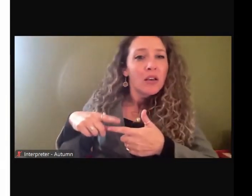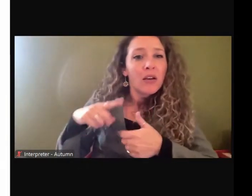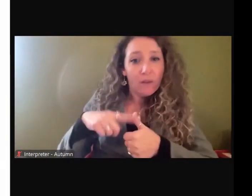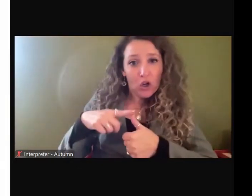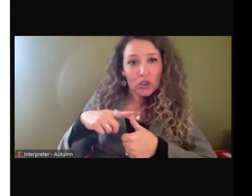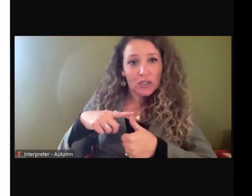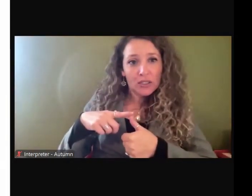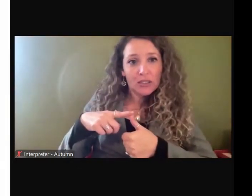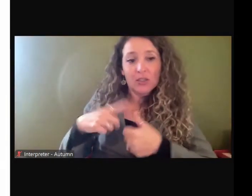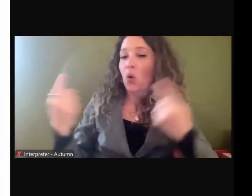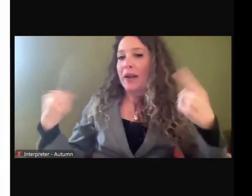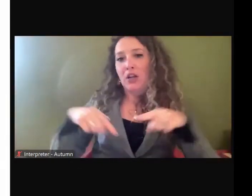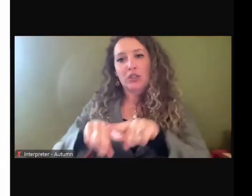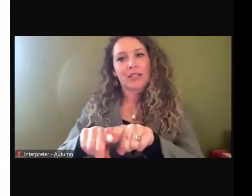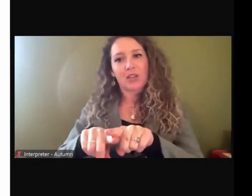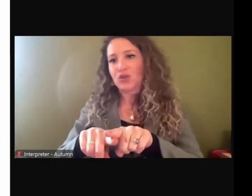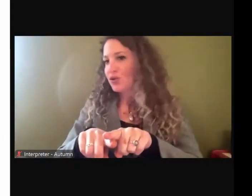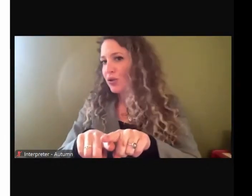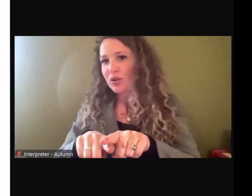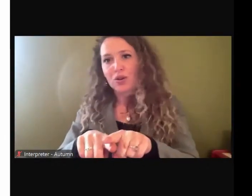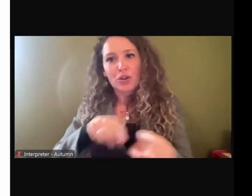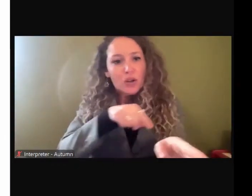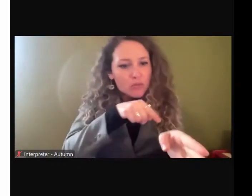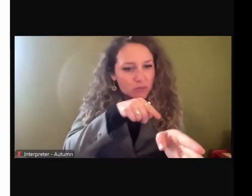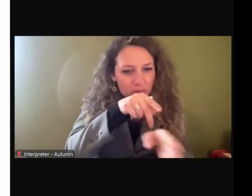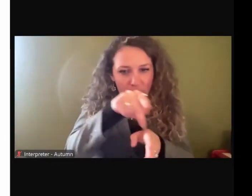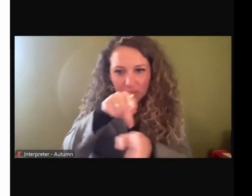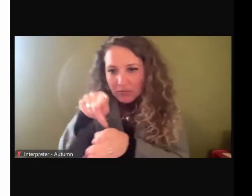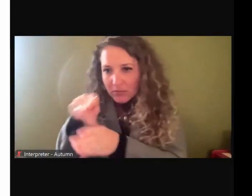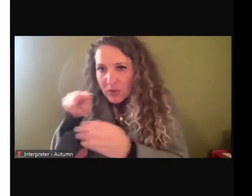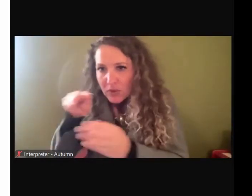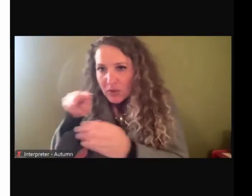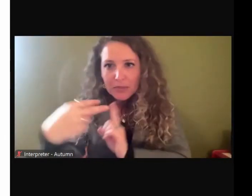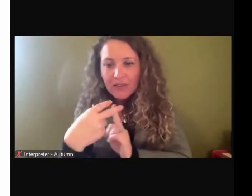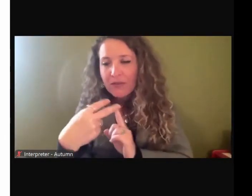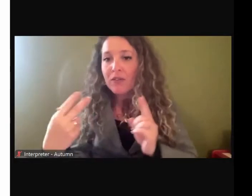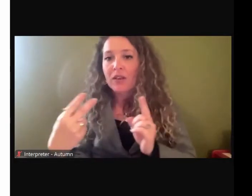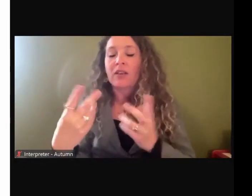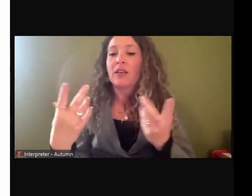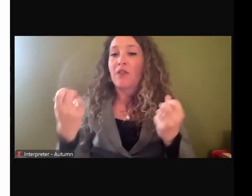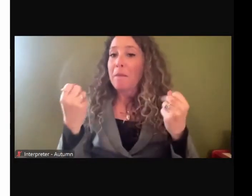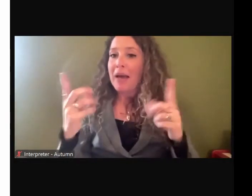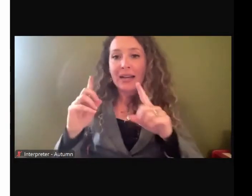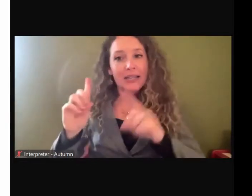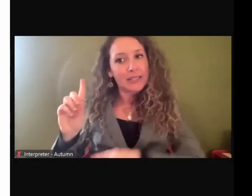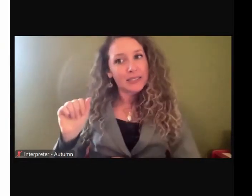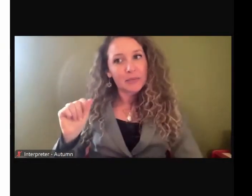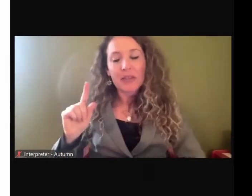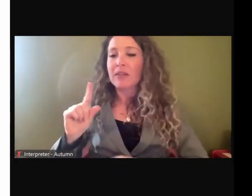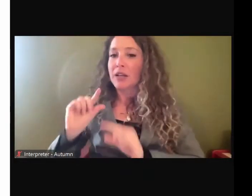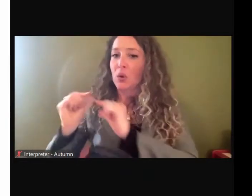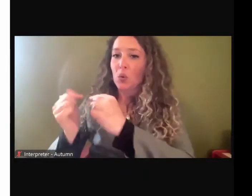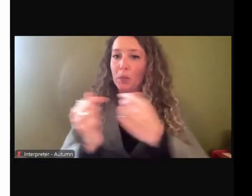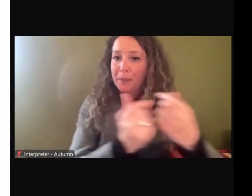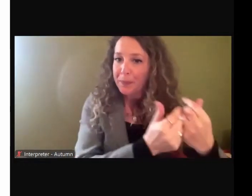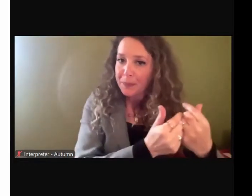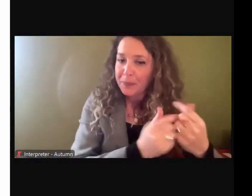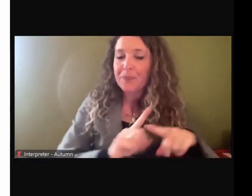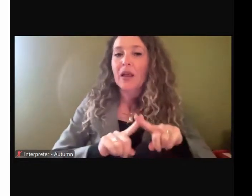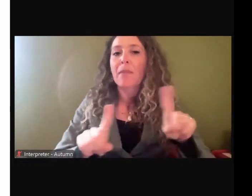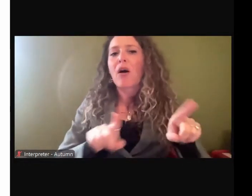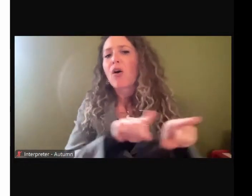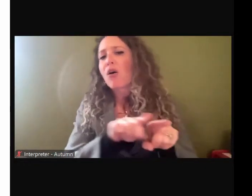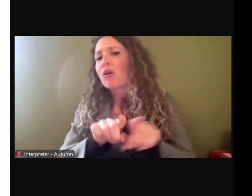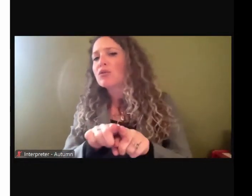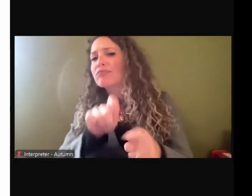we are always trying to keep in mind intersectional perspectives. We're a cross-disability group. but we want to also be aware of